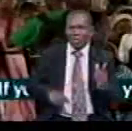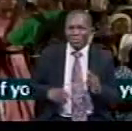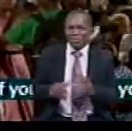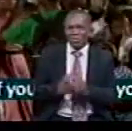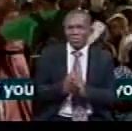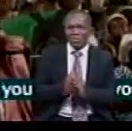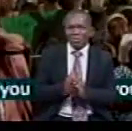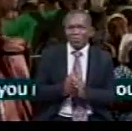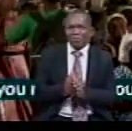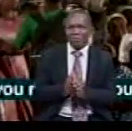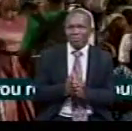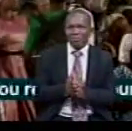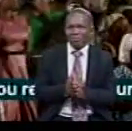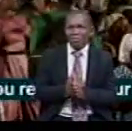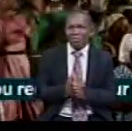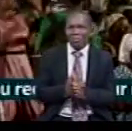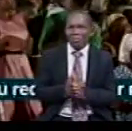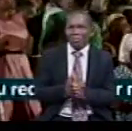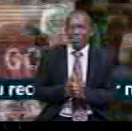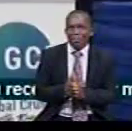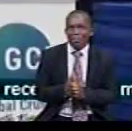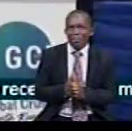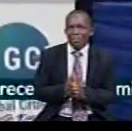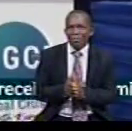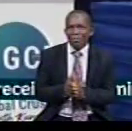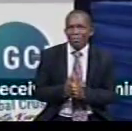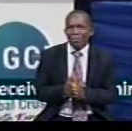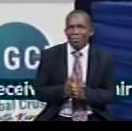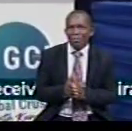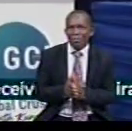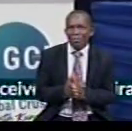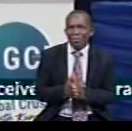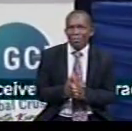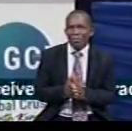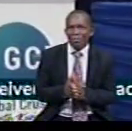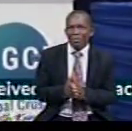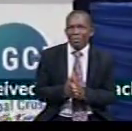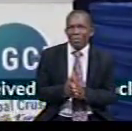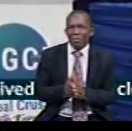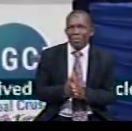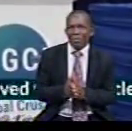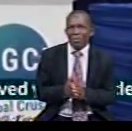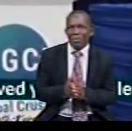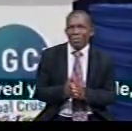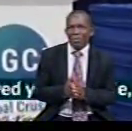hand over to the moderating pastor. Praise the Lord.